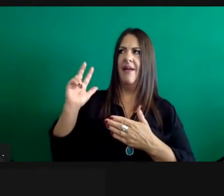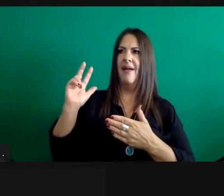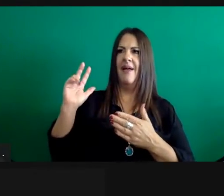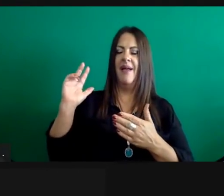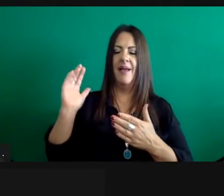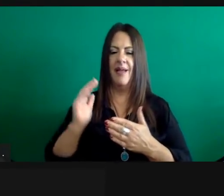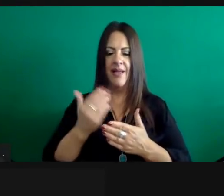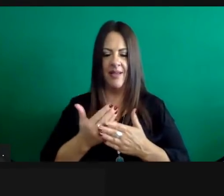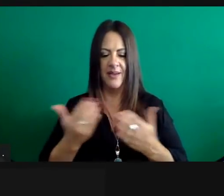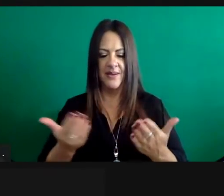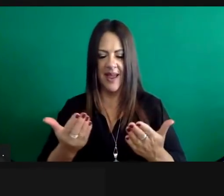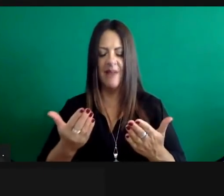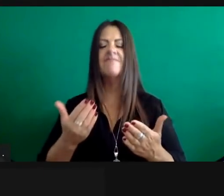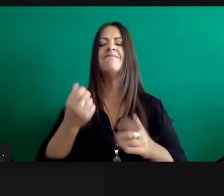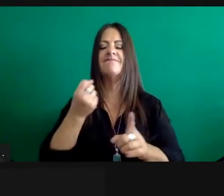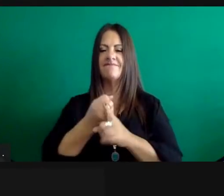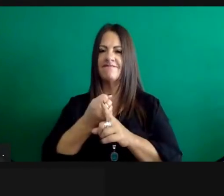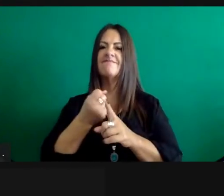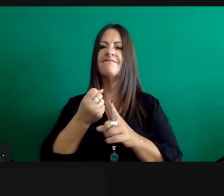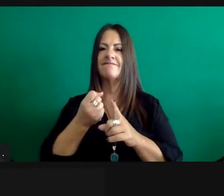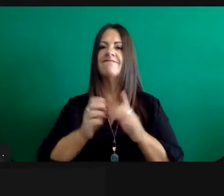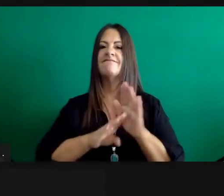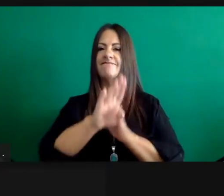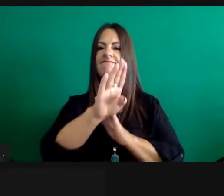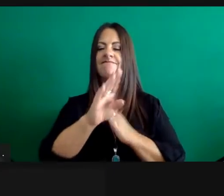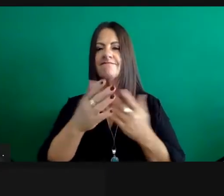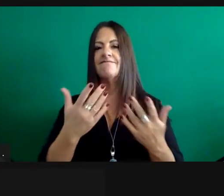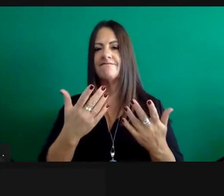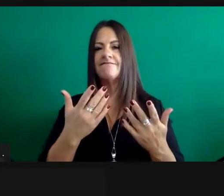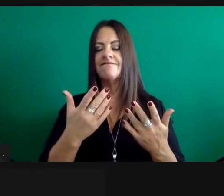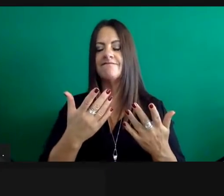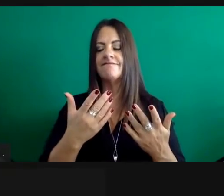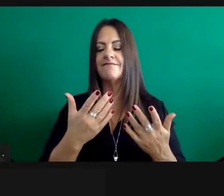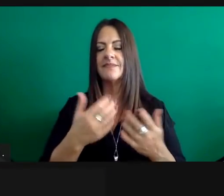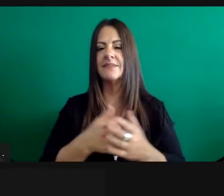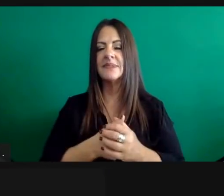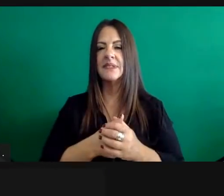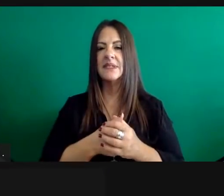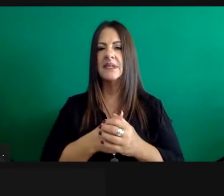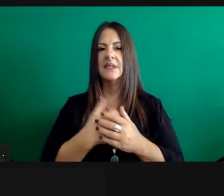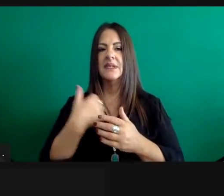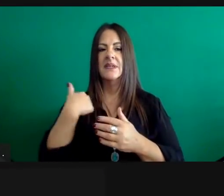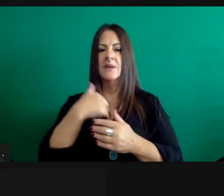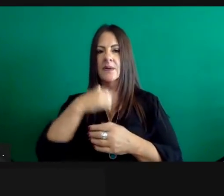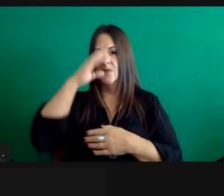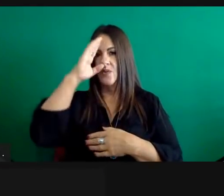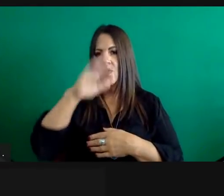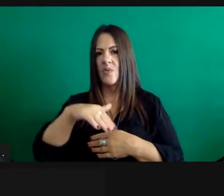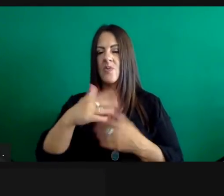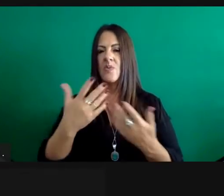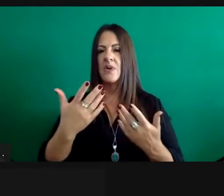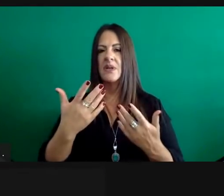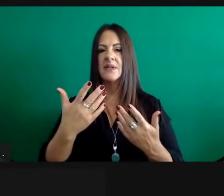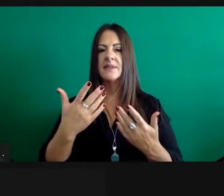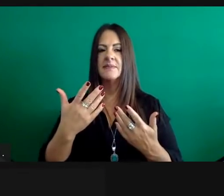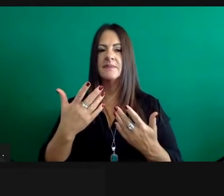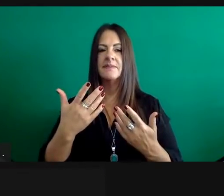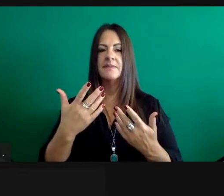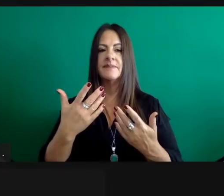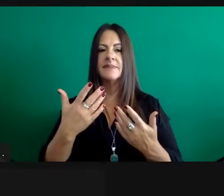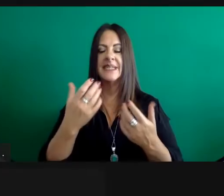of November that may contribute to broader spread, that we know that as you get